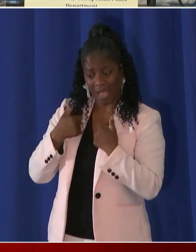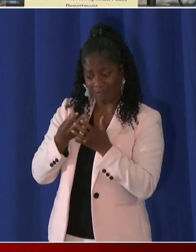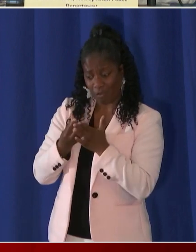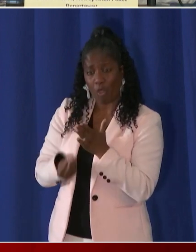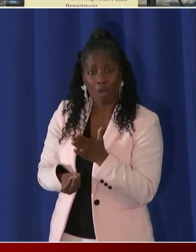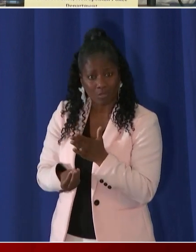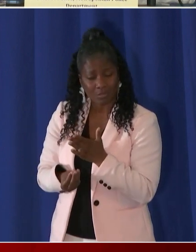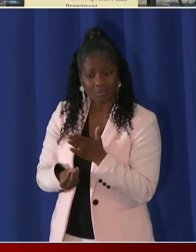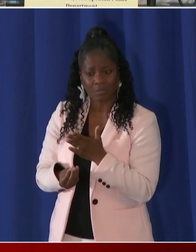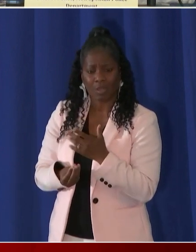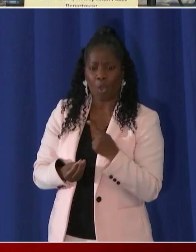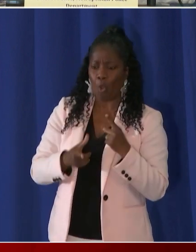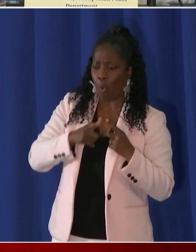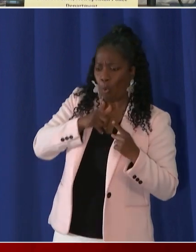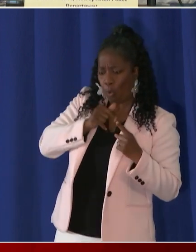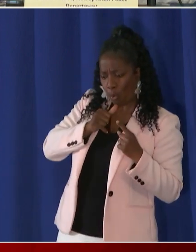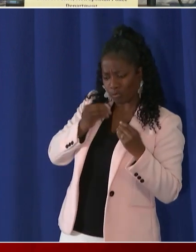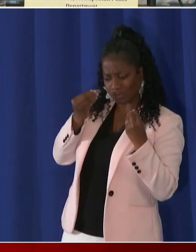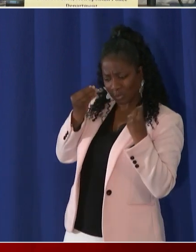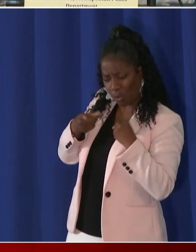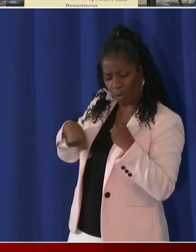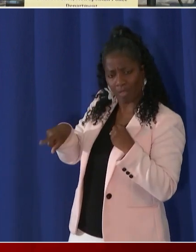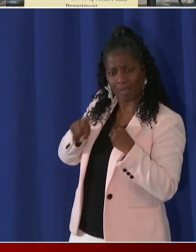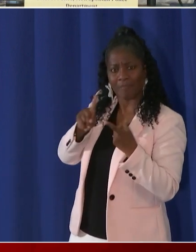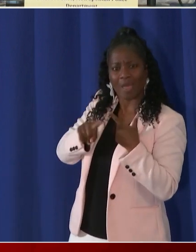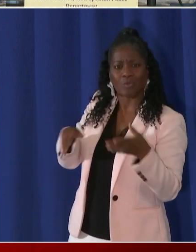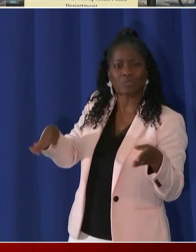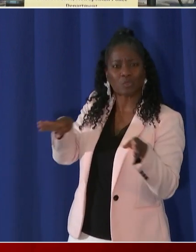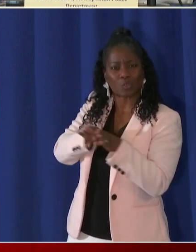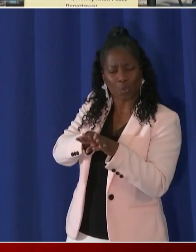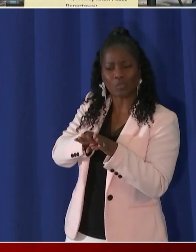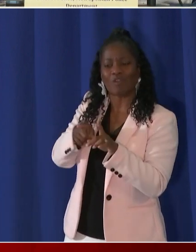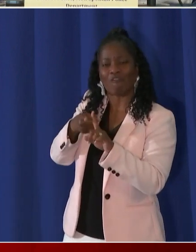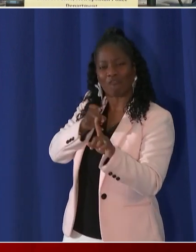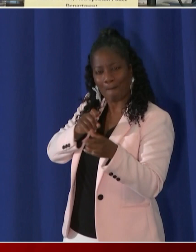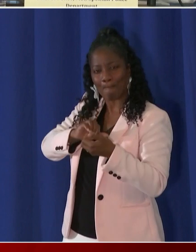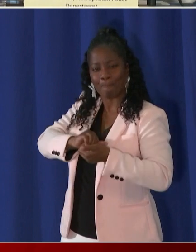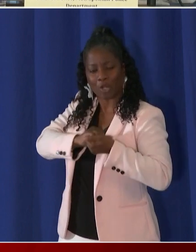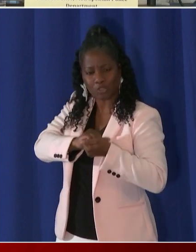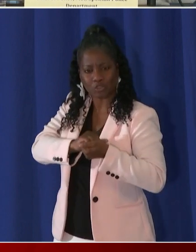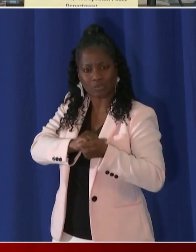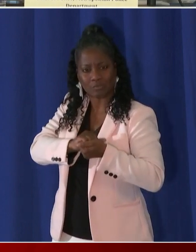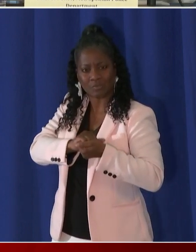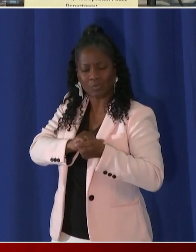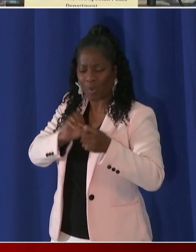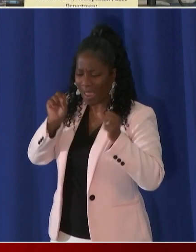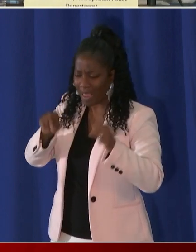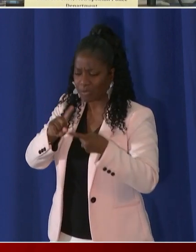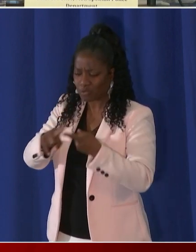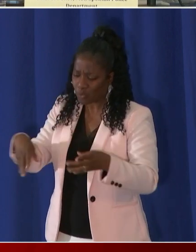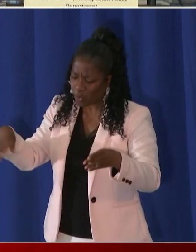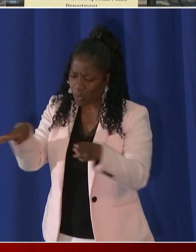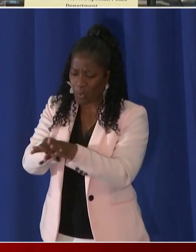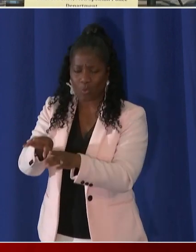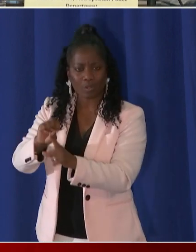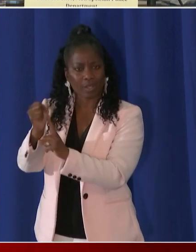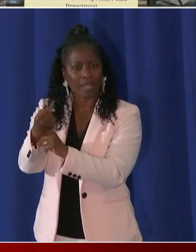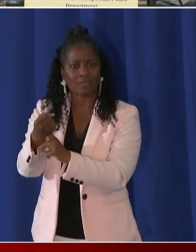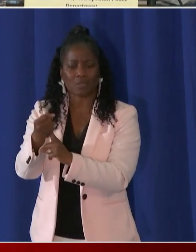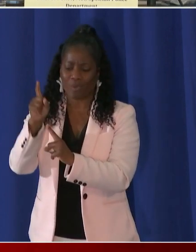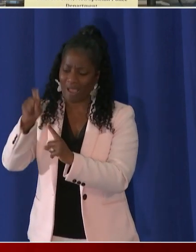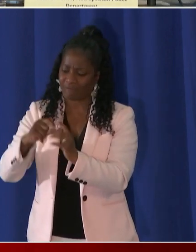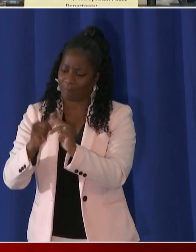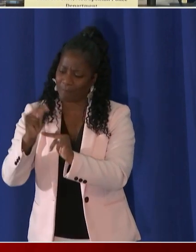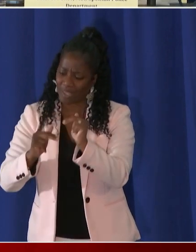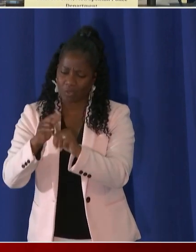who sold those folks fentanyl was closed as a result of partnership, right? Those are important things, and we have to build on